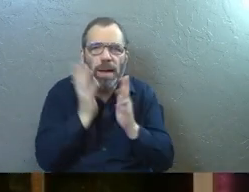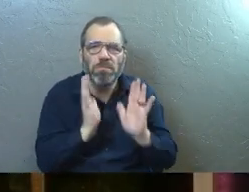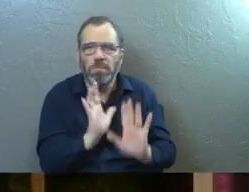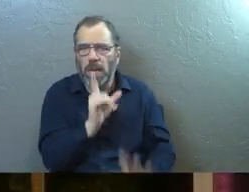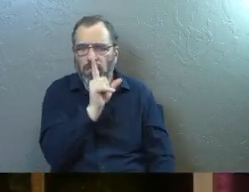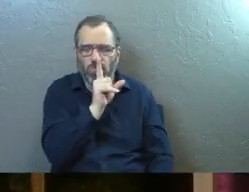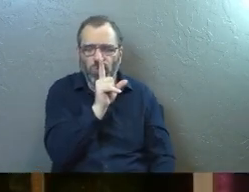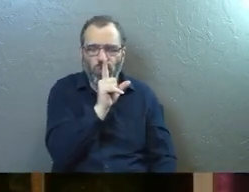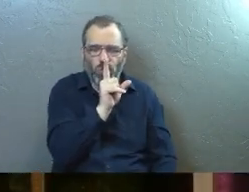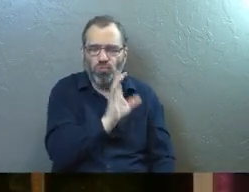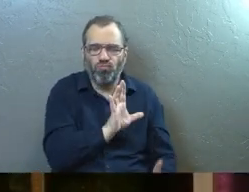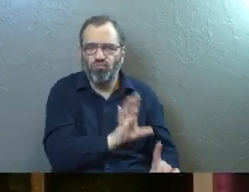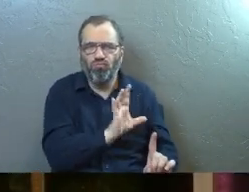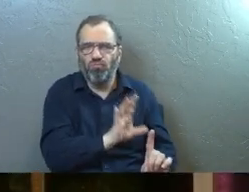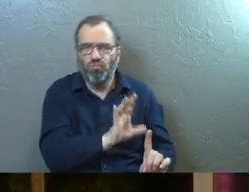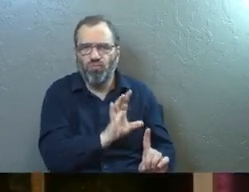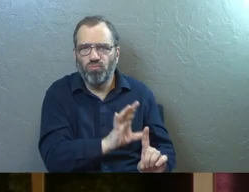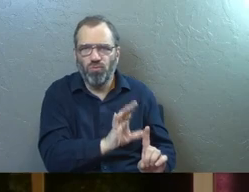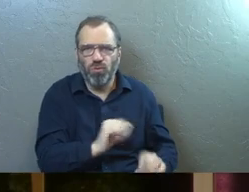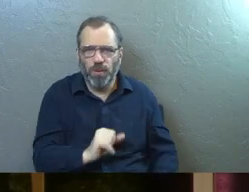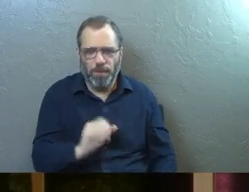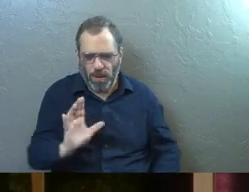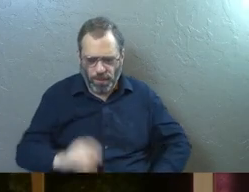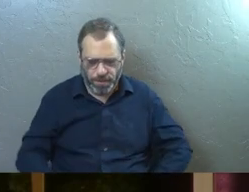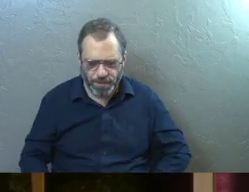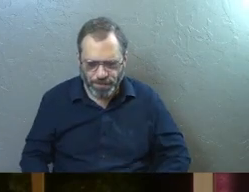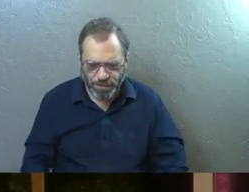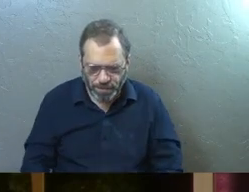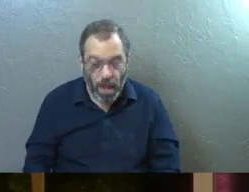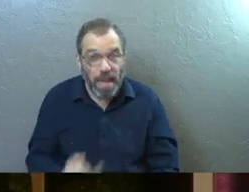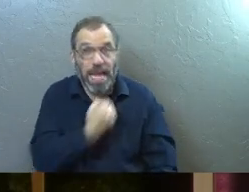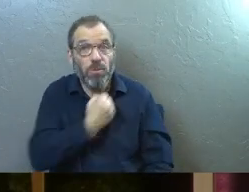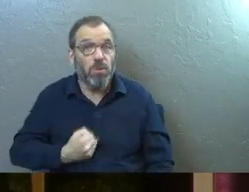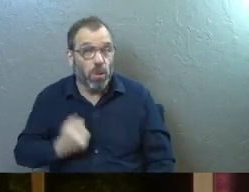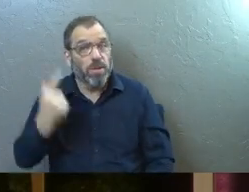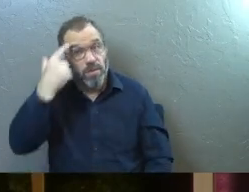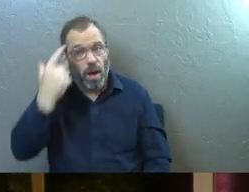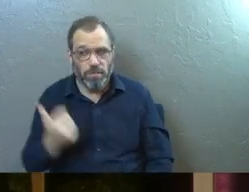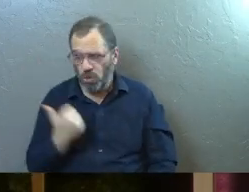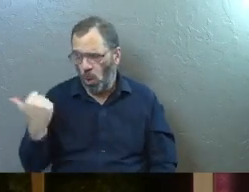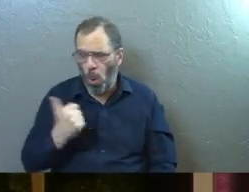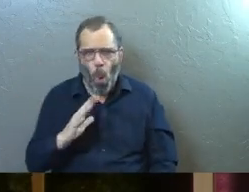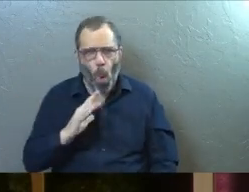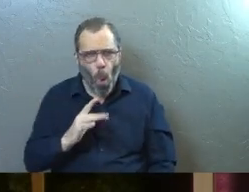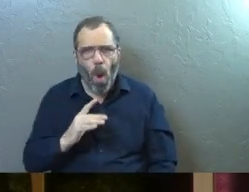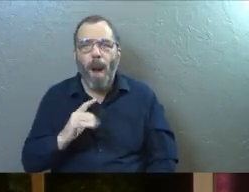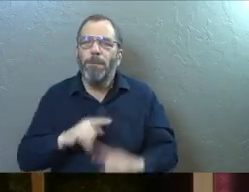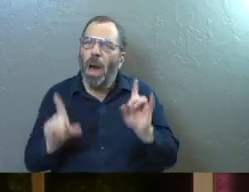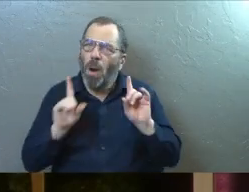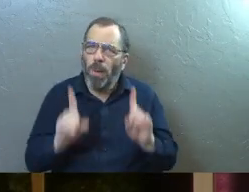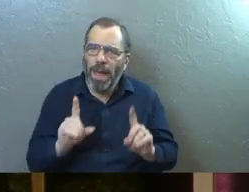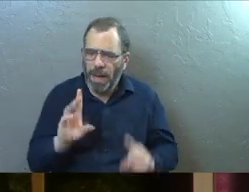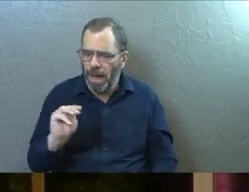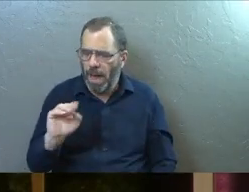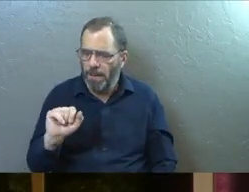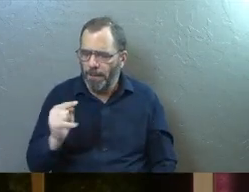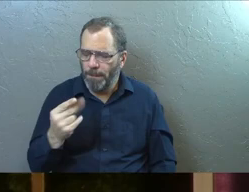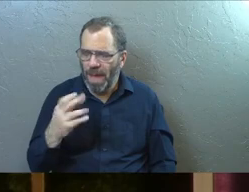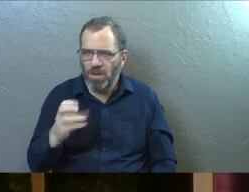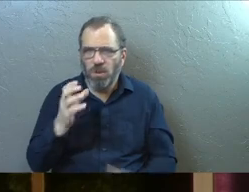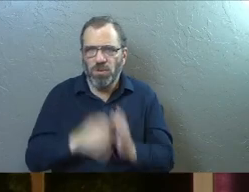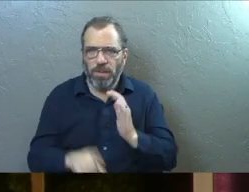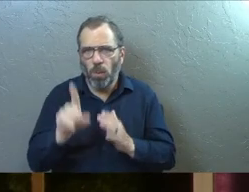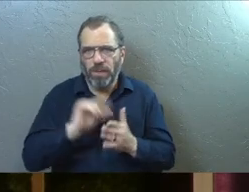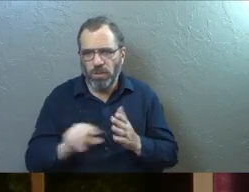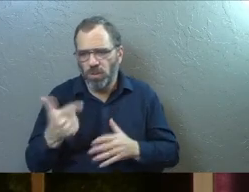there's no shame to her, or as much as I can help her not have in this situation. So he's an awesome guy, but we see this in Matthew 1, 20